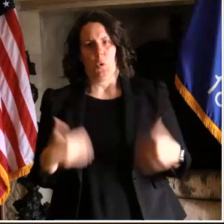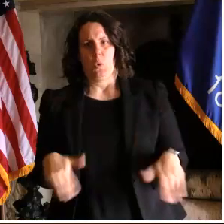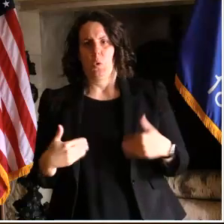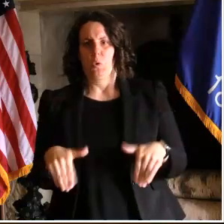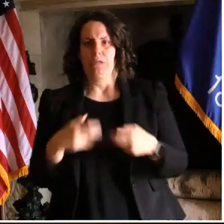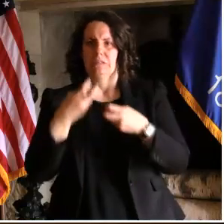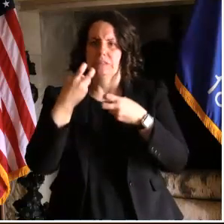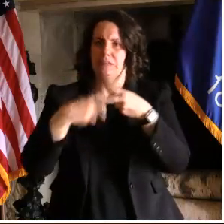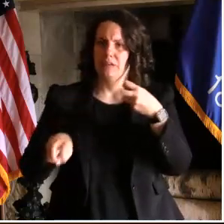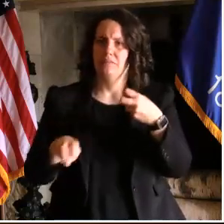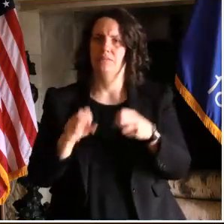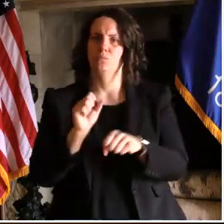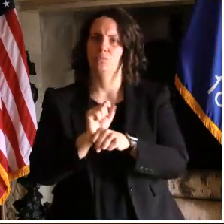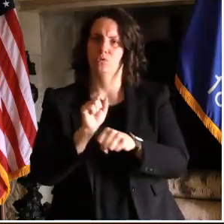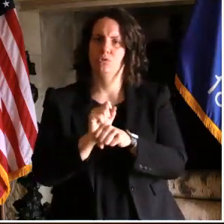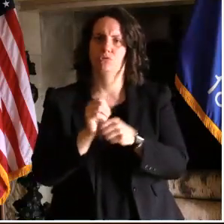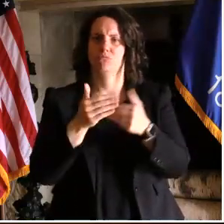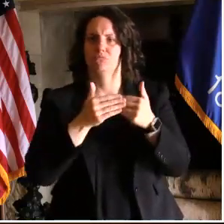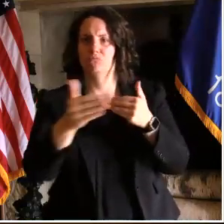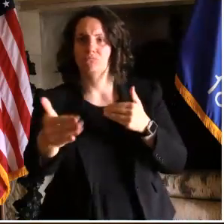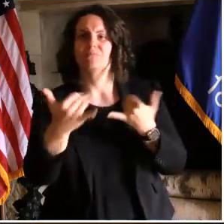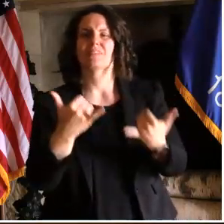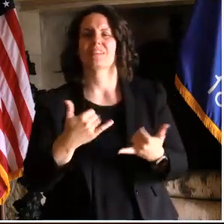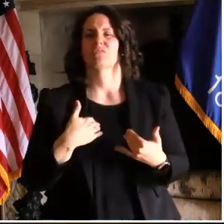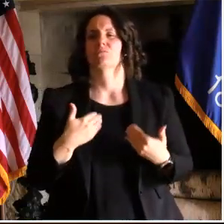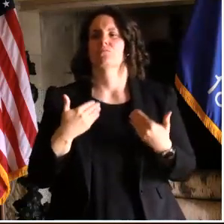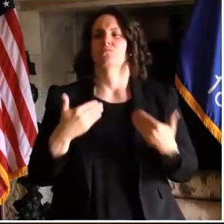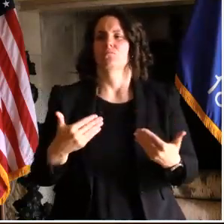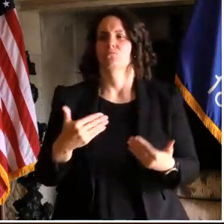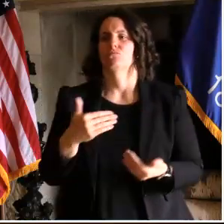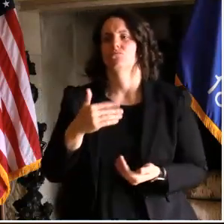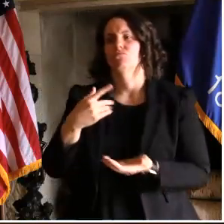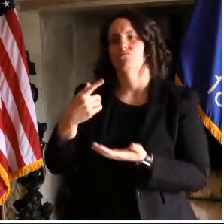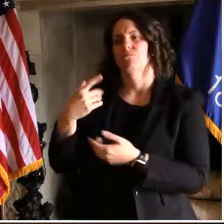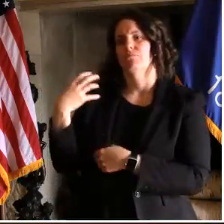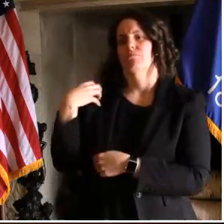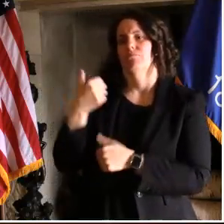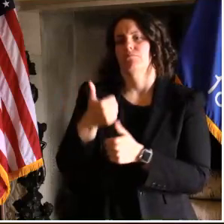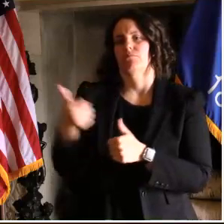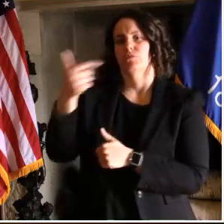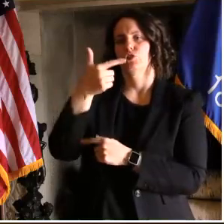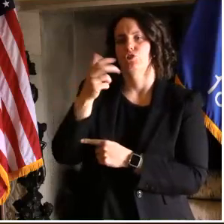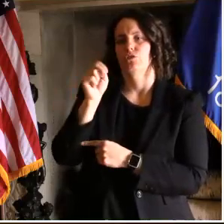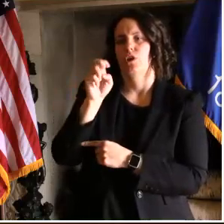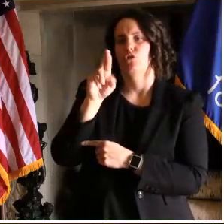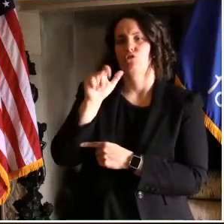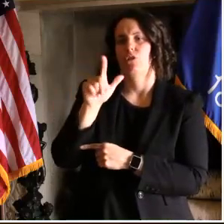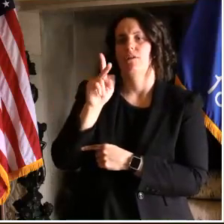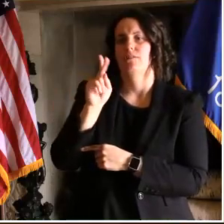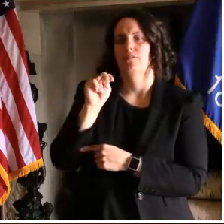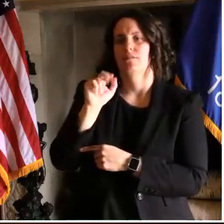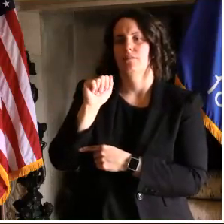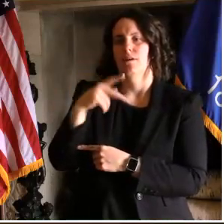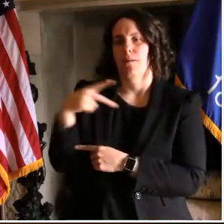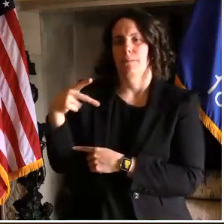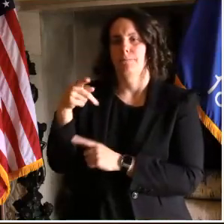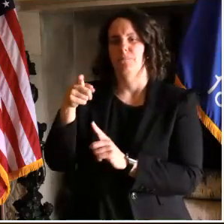I'm going to turn it over to Major General Knapp, who is the Wisconsin National Guard leader.